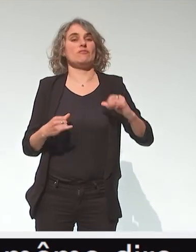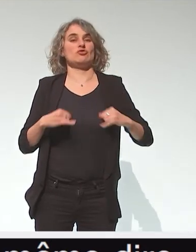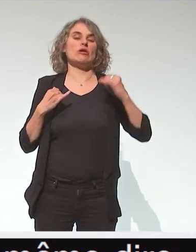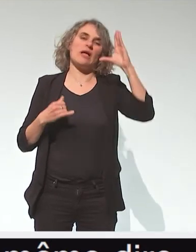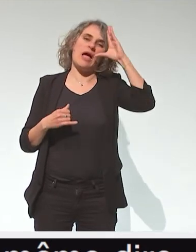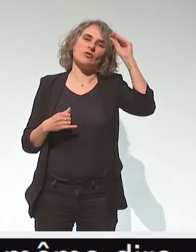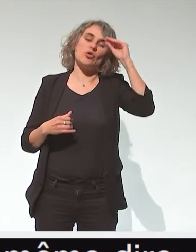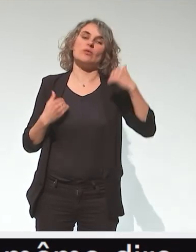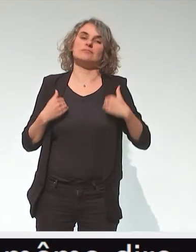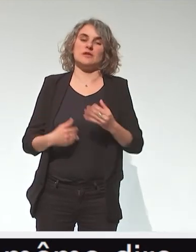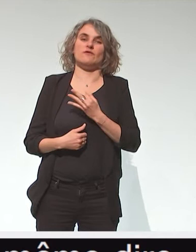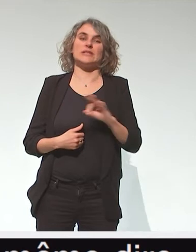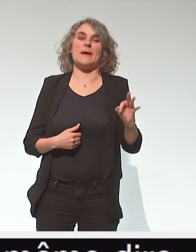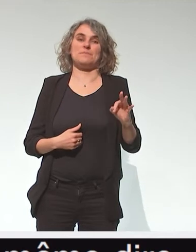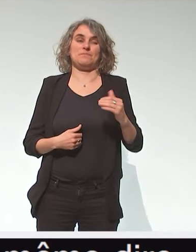in the day,